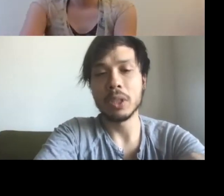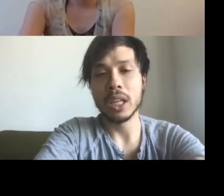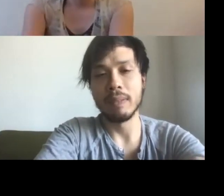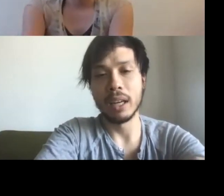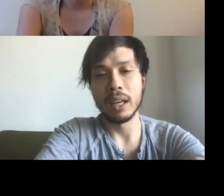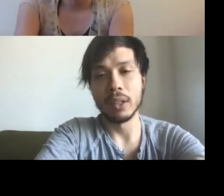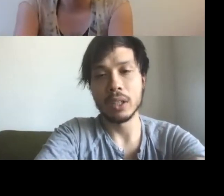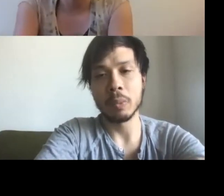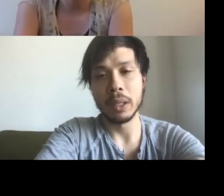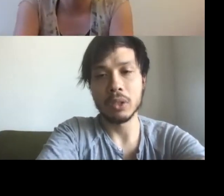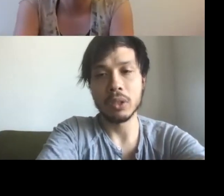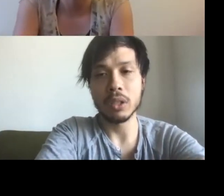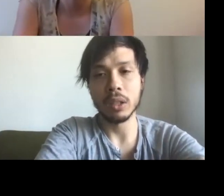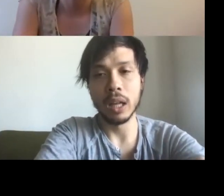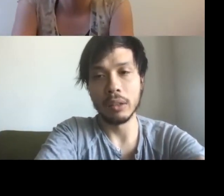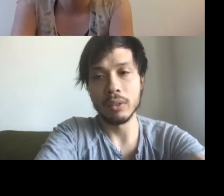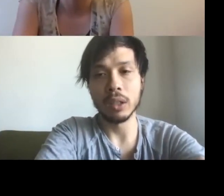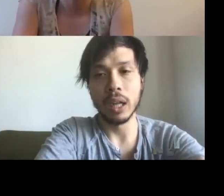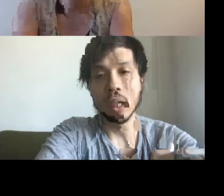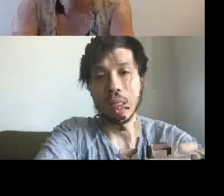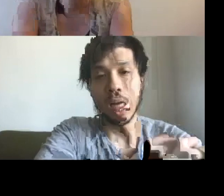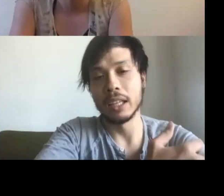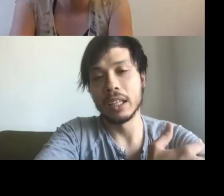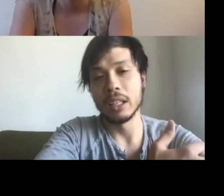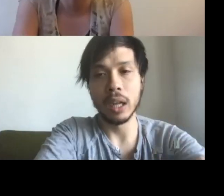Displayed, which came out of On Display